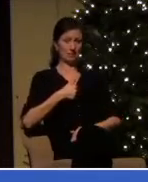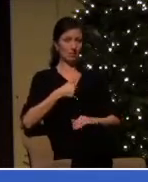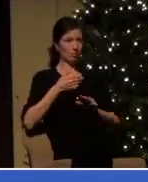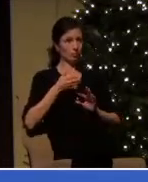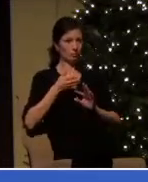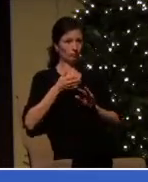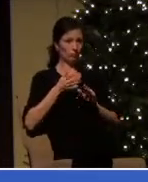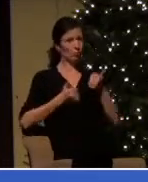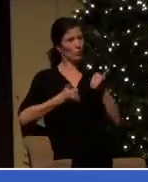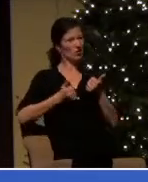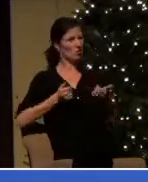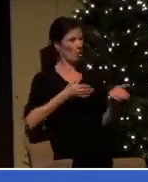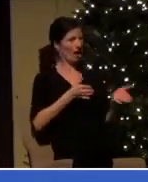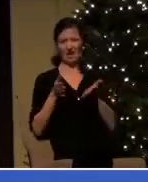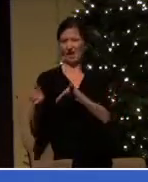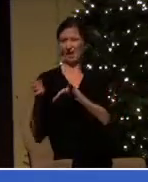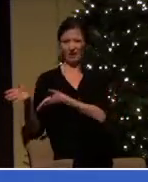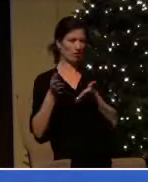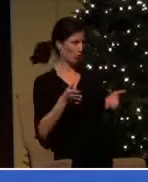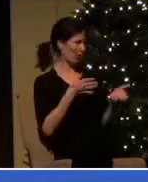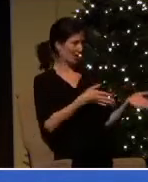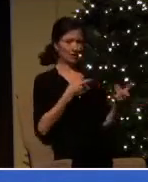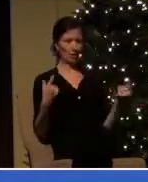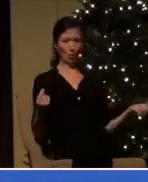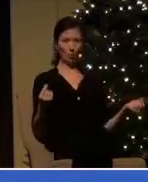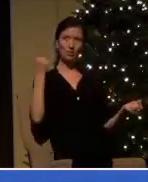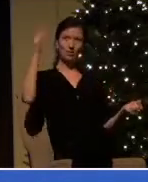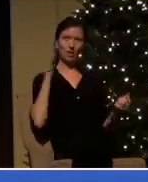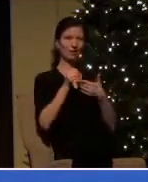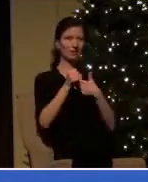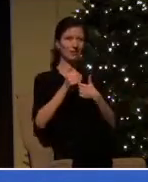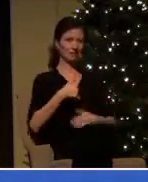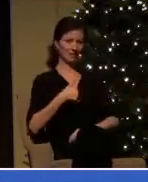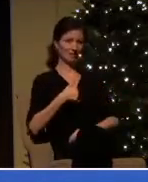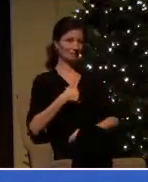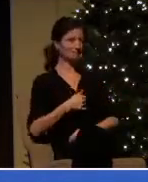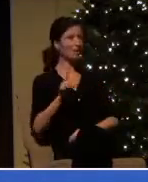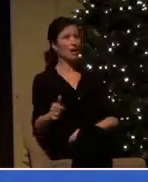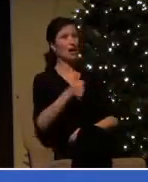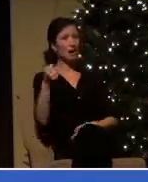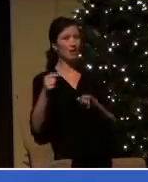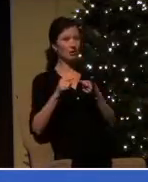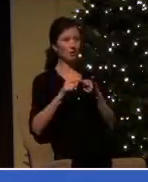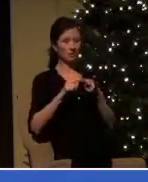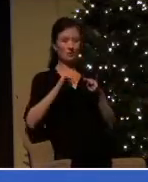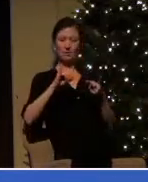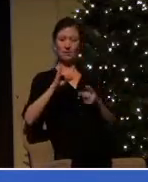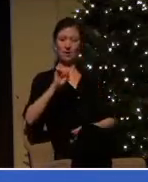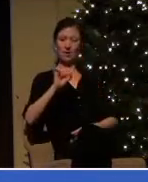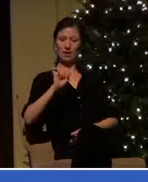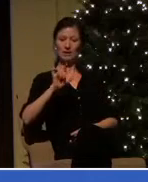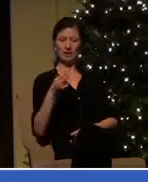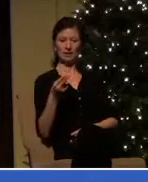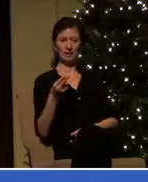the direction that we ought to be following. Another passage then from Isaiah that was powerfully real to me